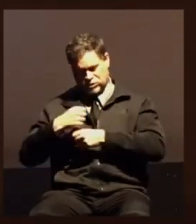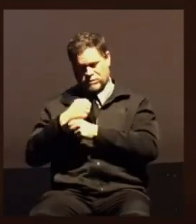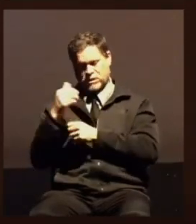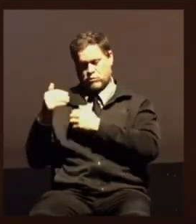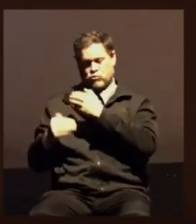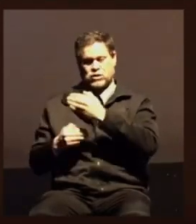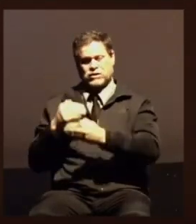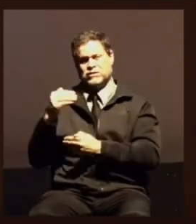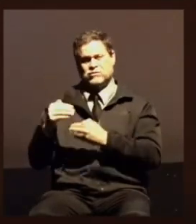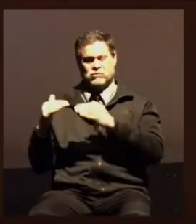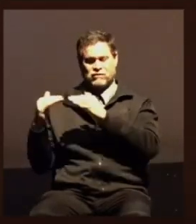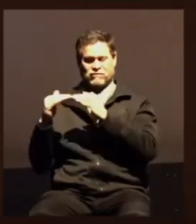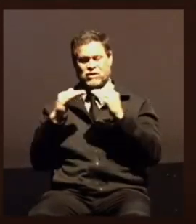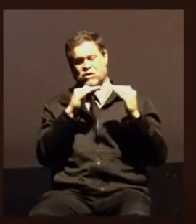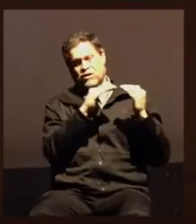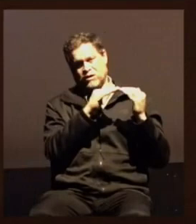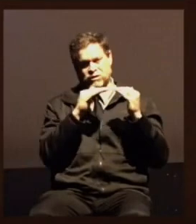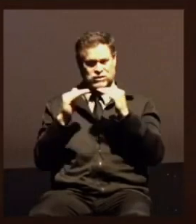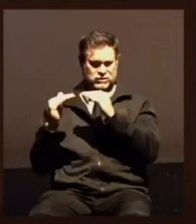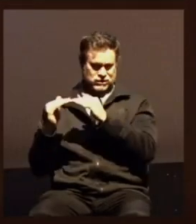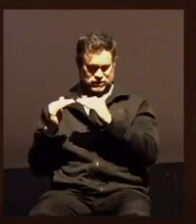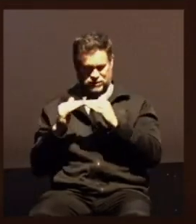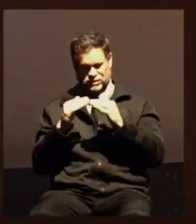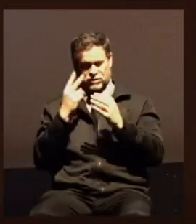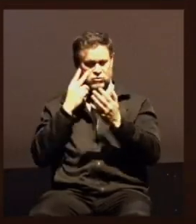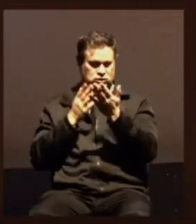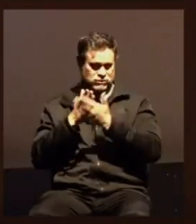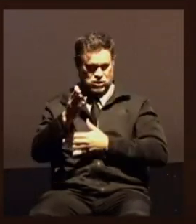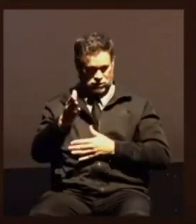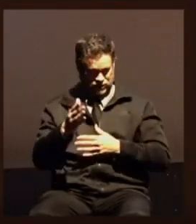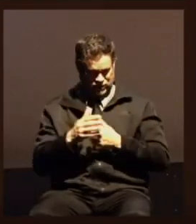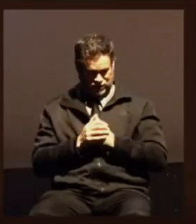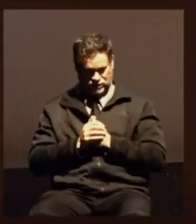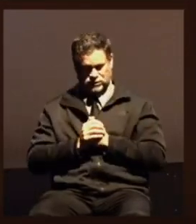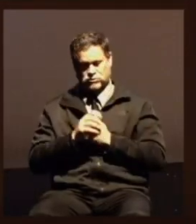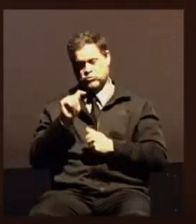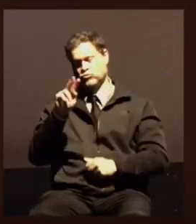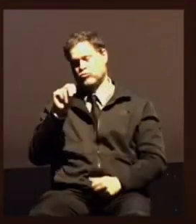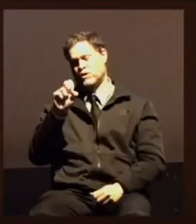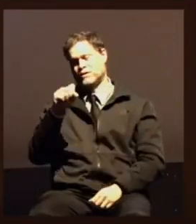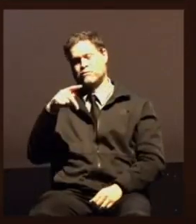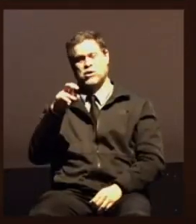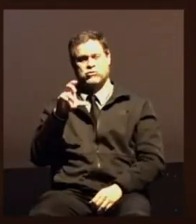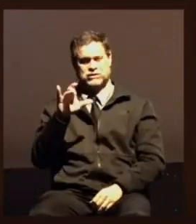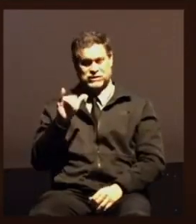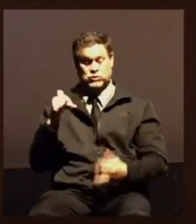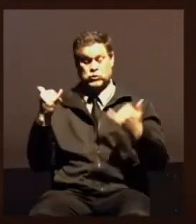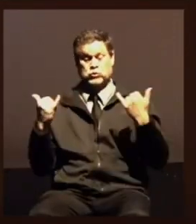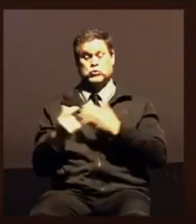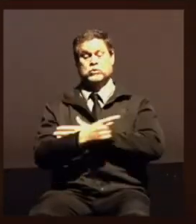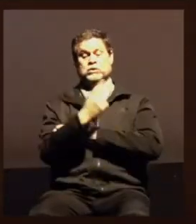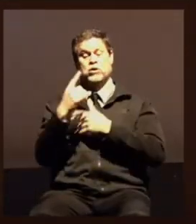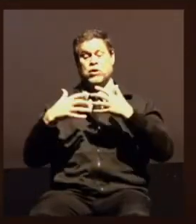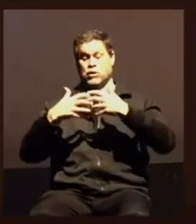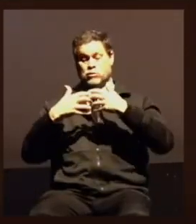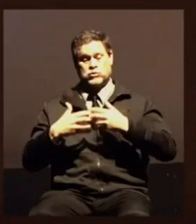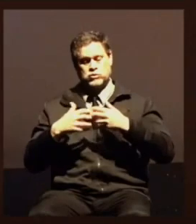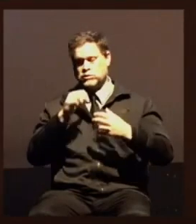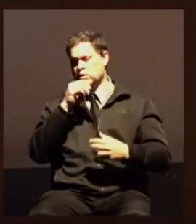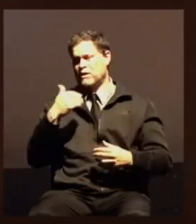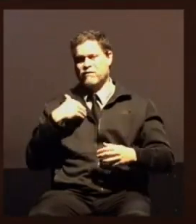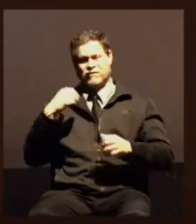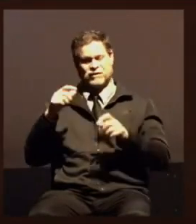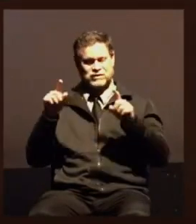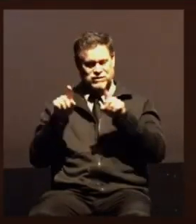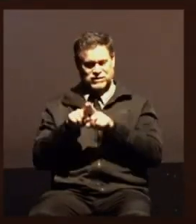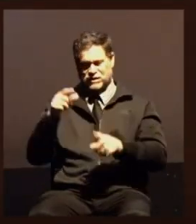processes around fairness, equity, and transparency. Today, our machines, unfortunately, don't have the same